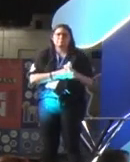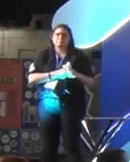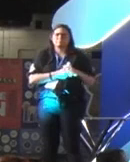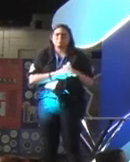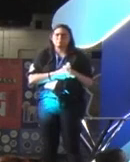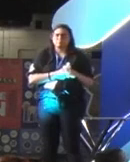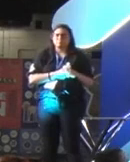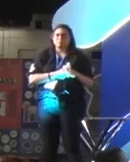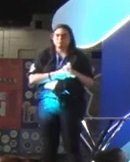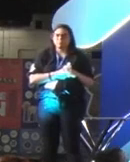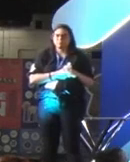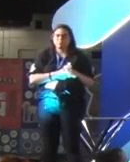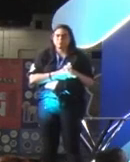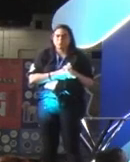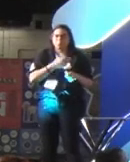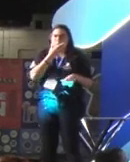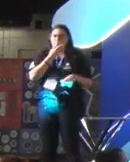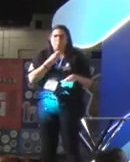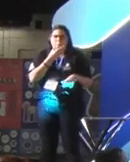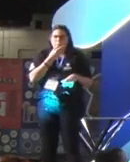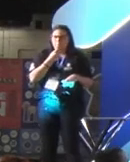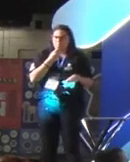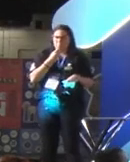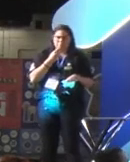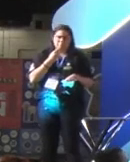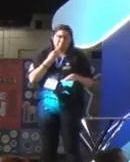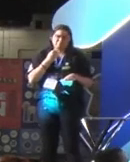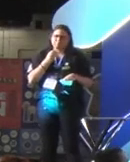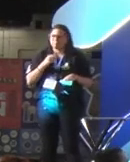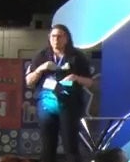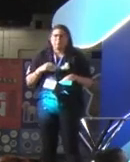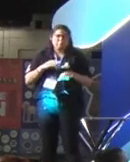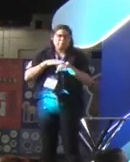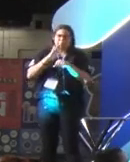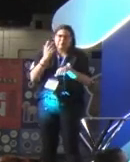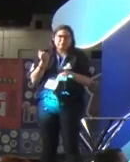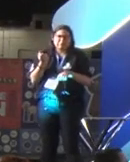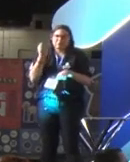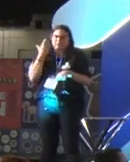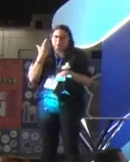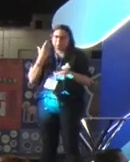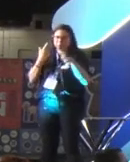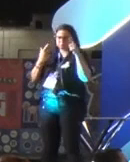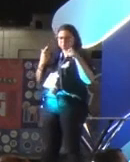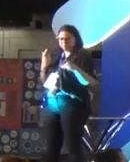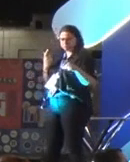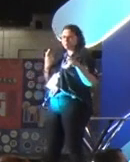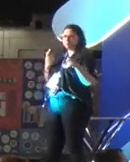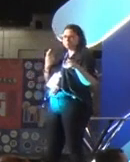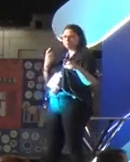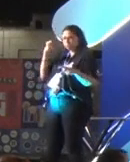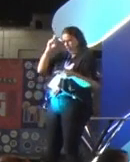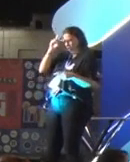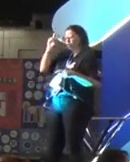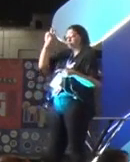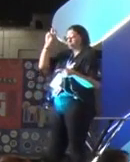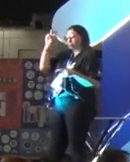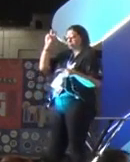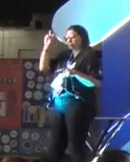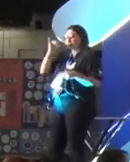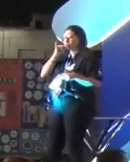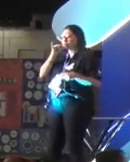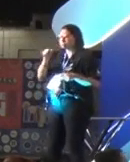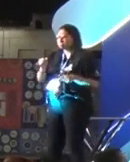the world's cleverest man, go to the pub for a beer together so that Homer can tell my father about his theory of